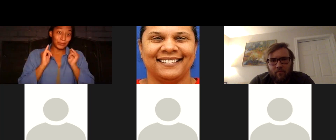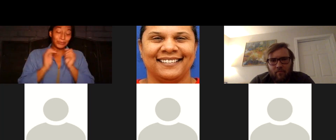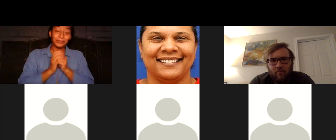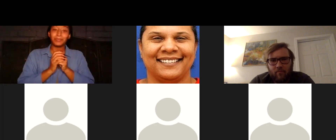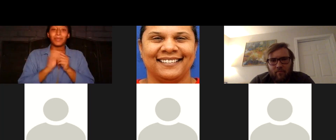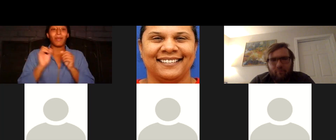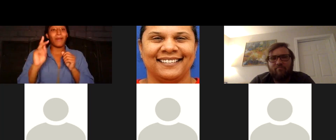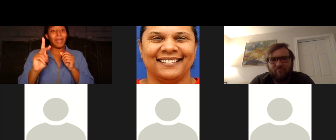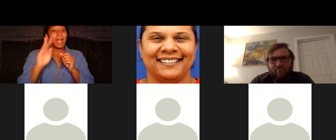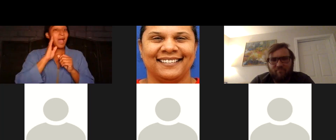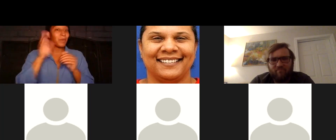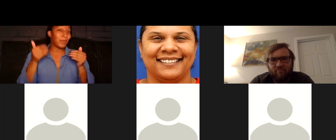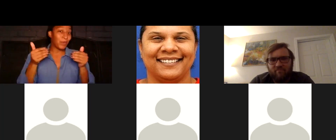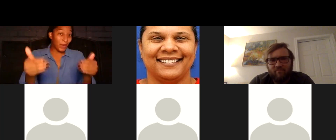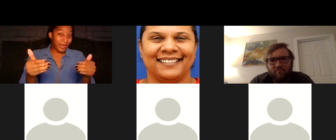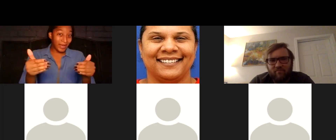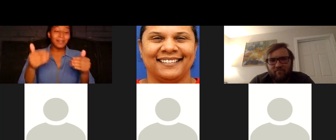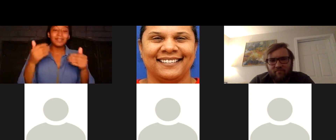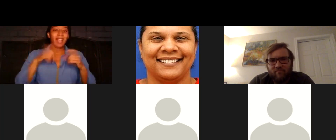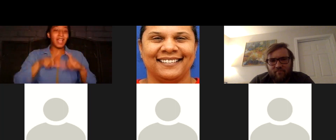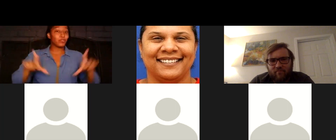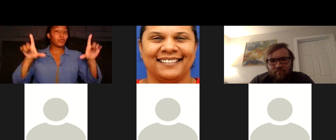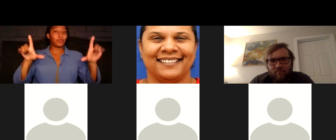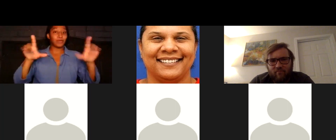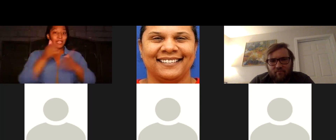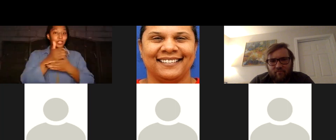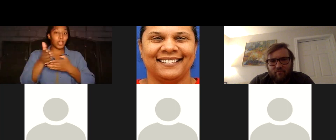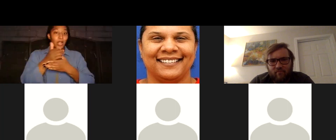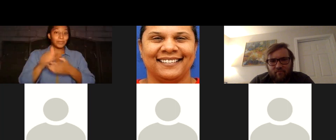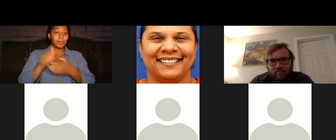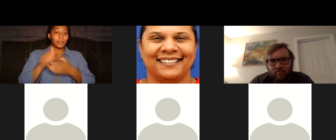So I'm going to go ahead and share my screen.